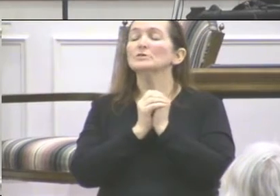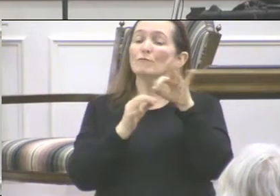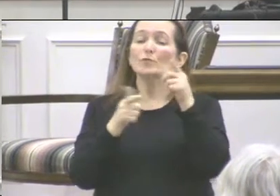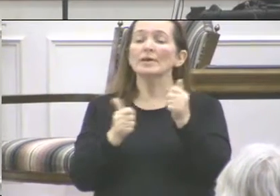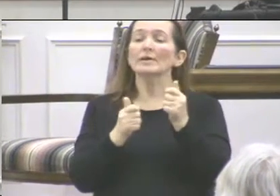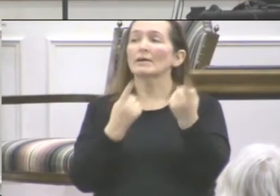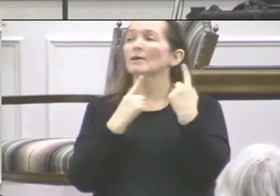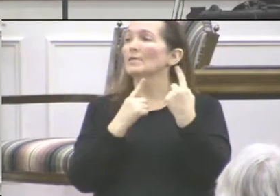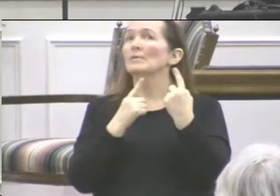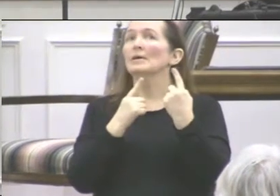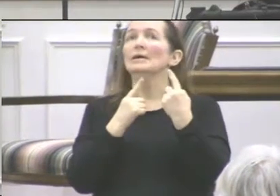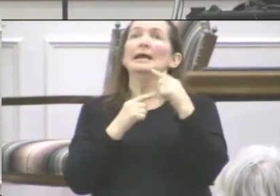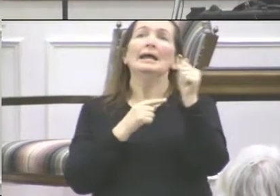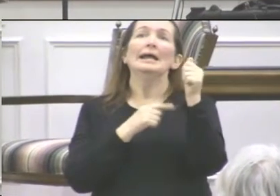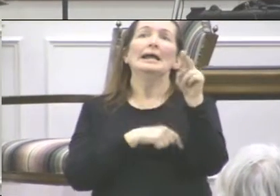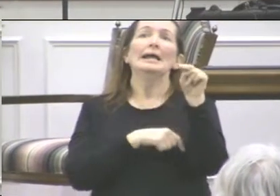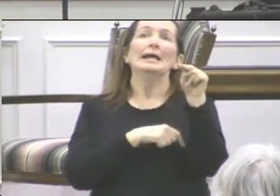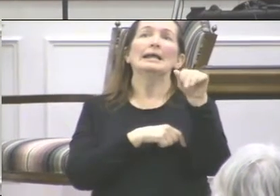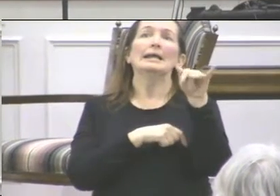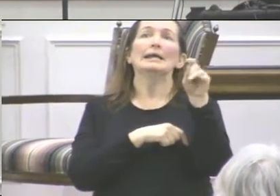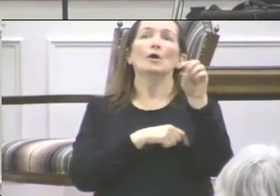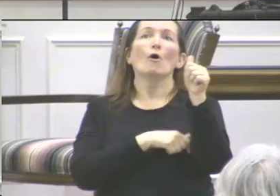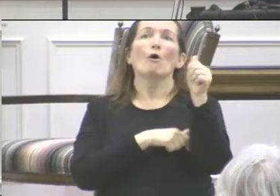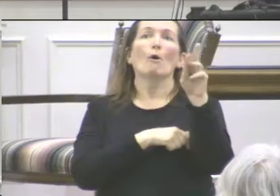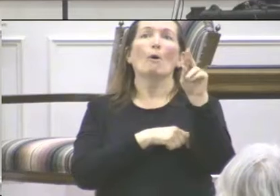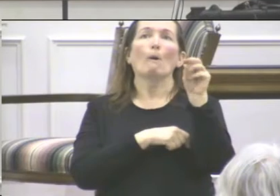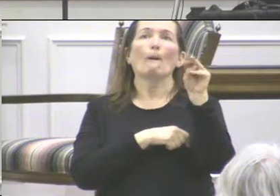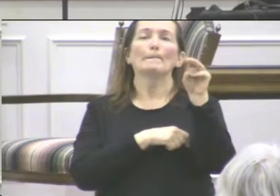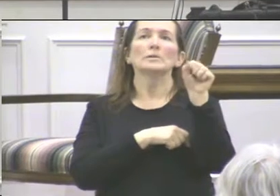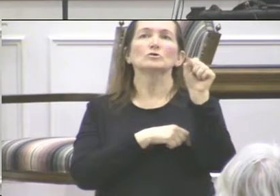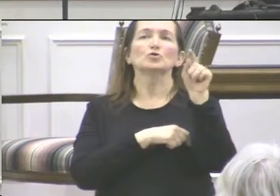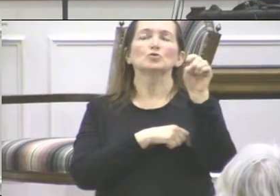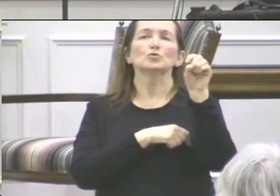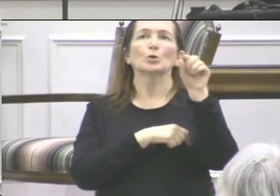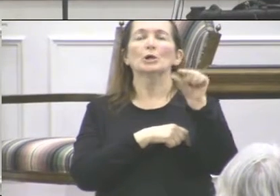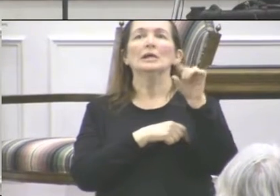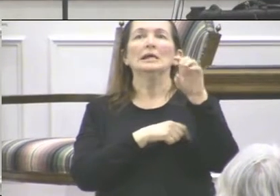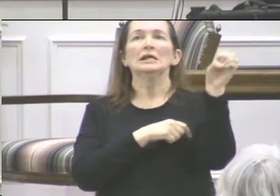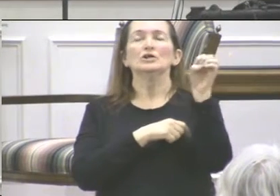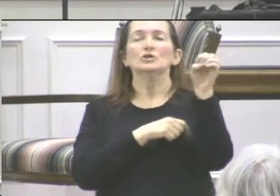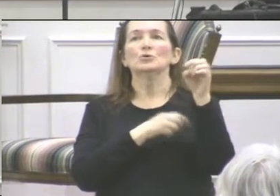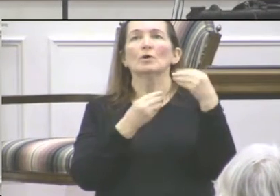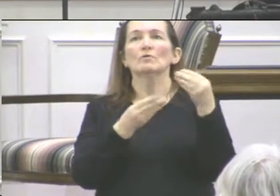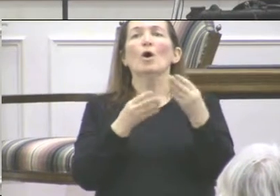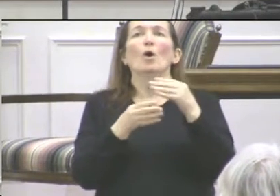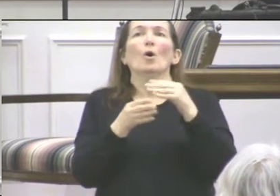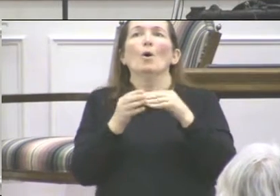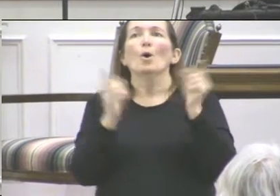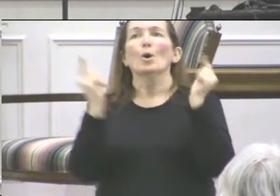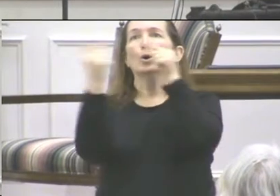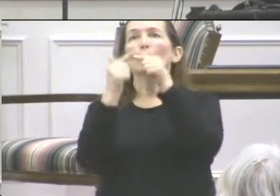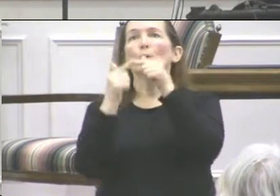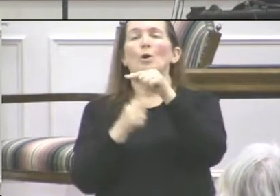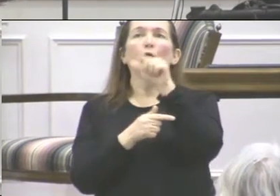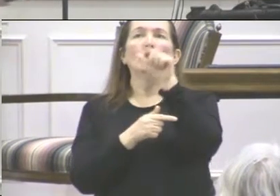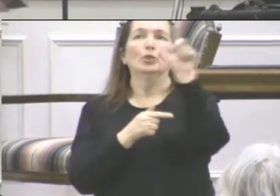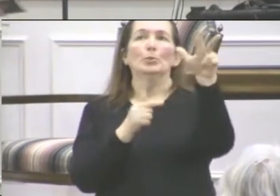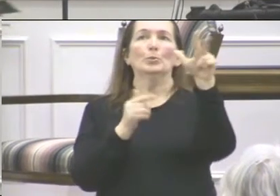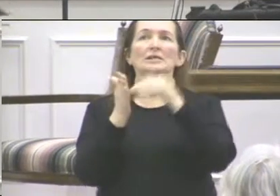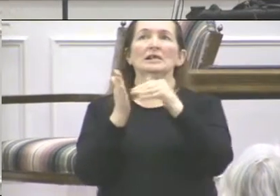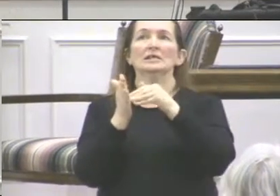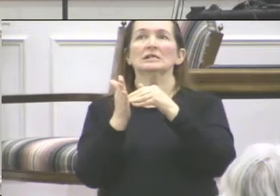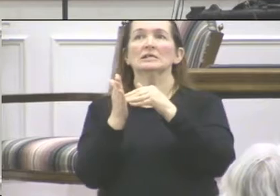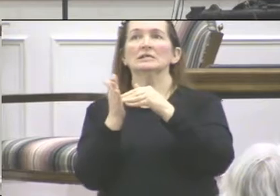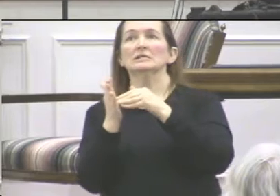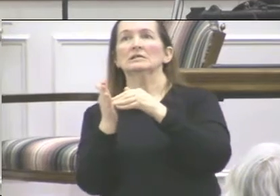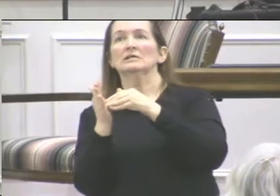we have the Annie Armstrong Easter offering starting up these days. Our church goal is $3,600. As of right now, we've